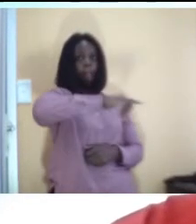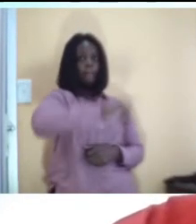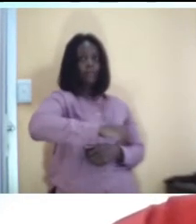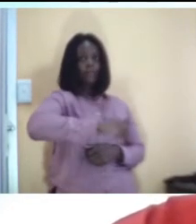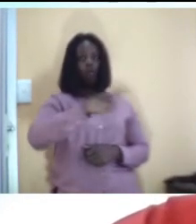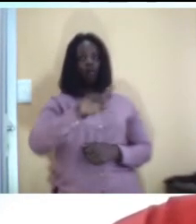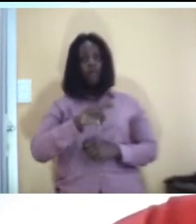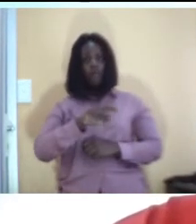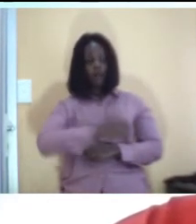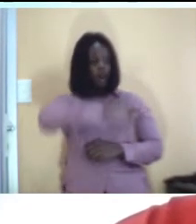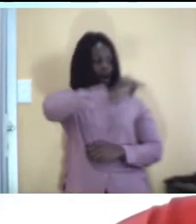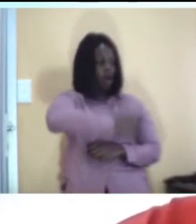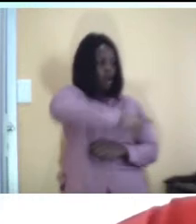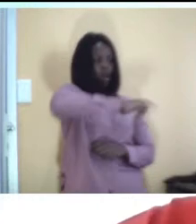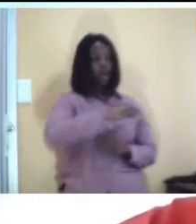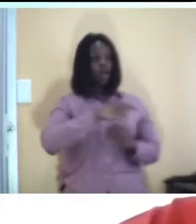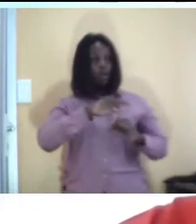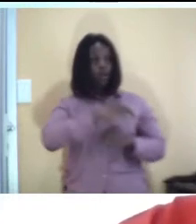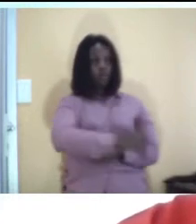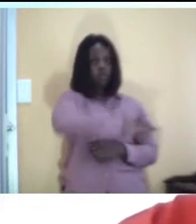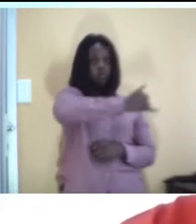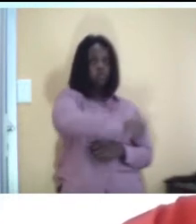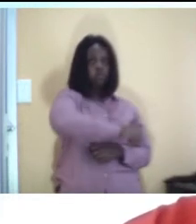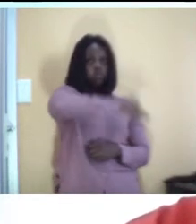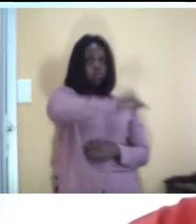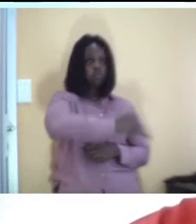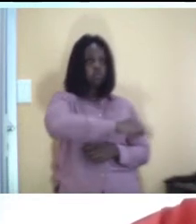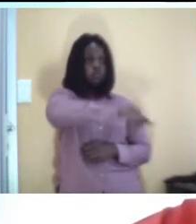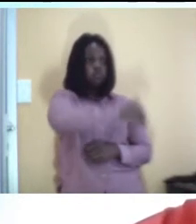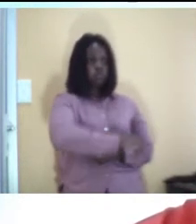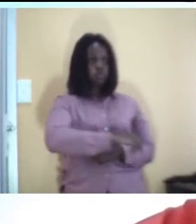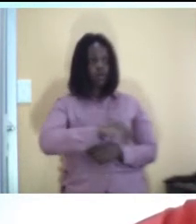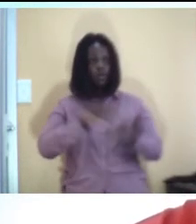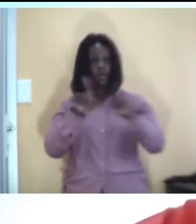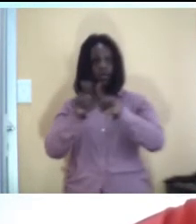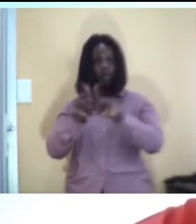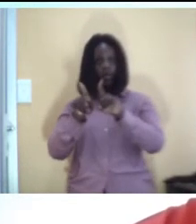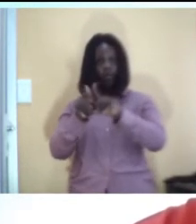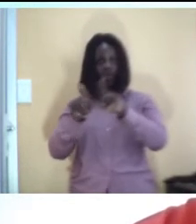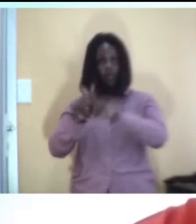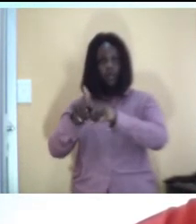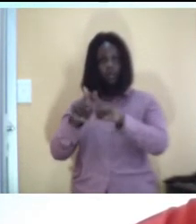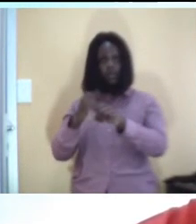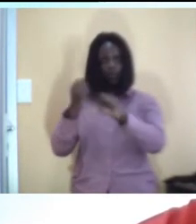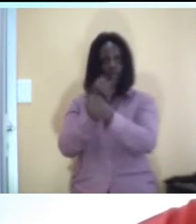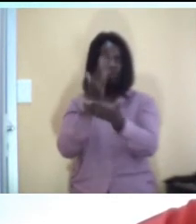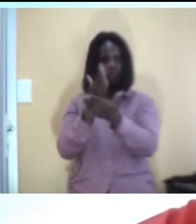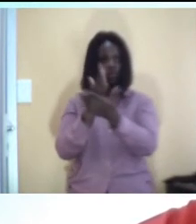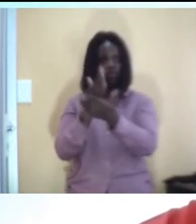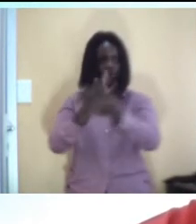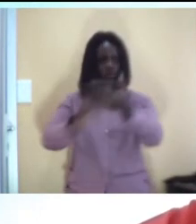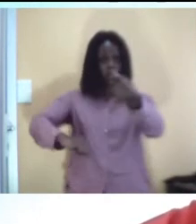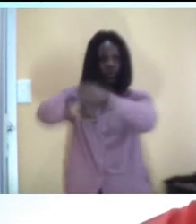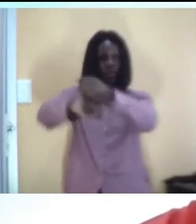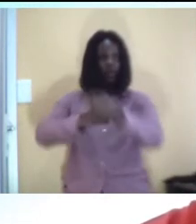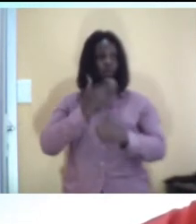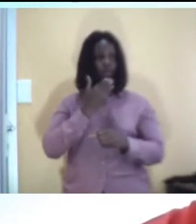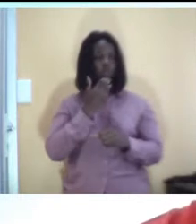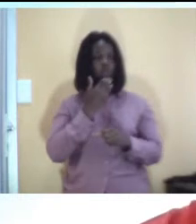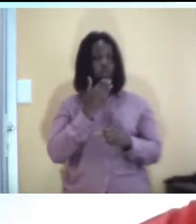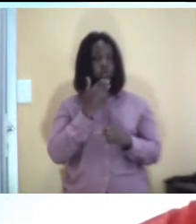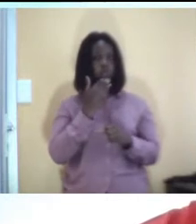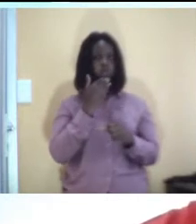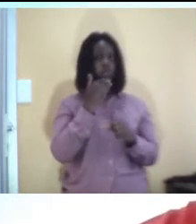And household food production level, making pledges to provide support to commercial farmers with the aim